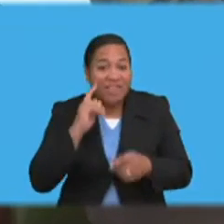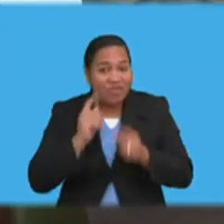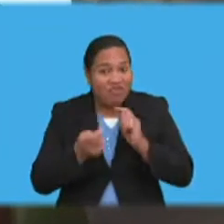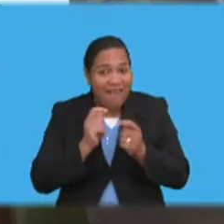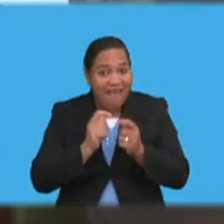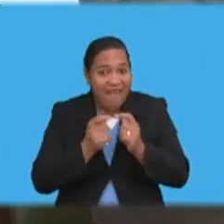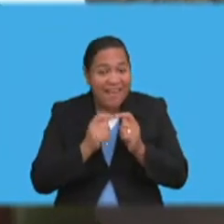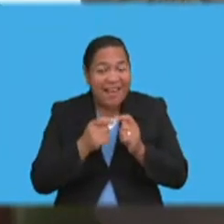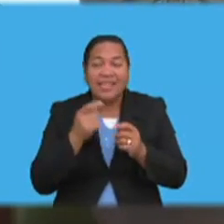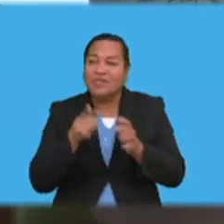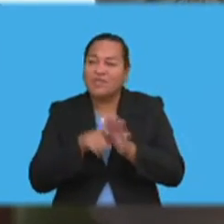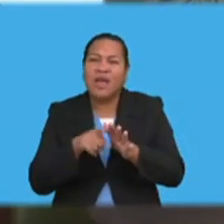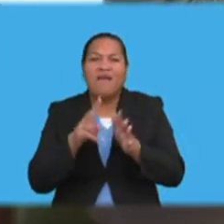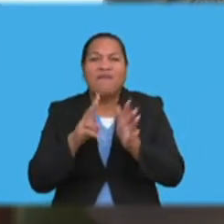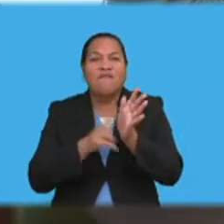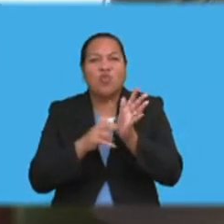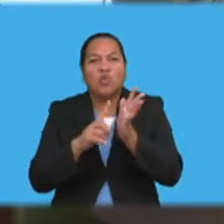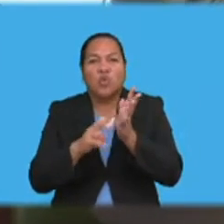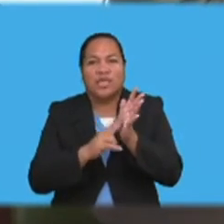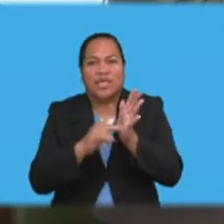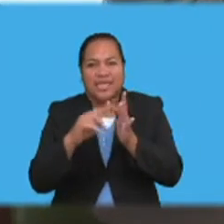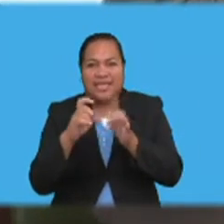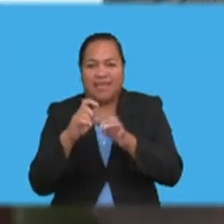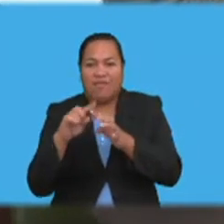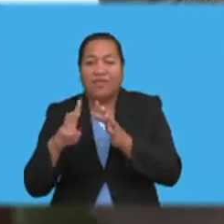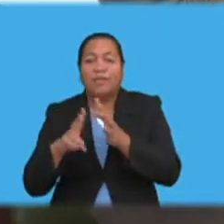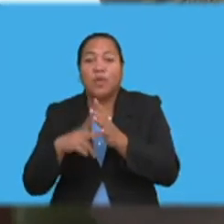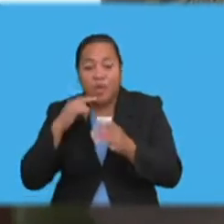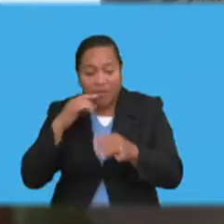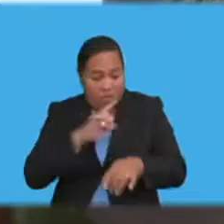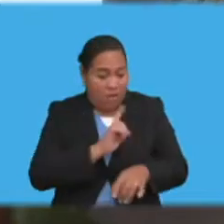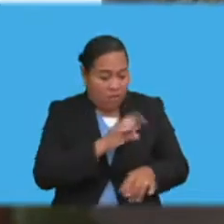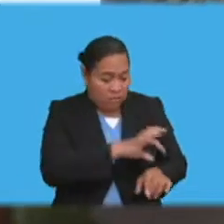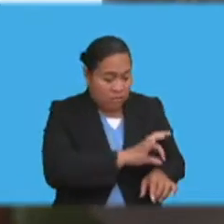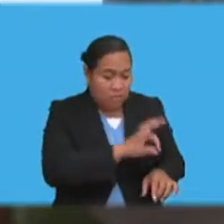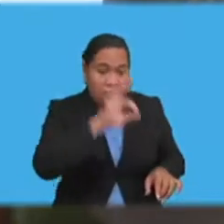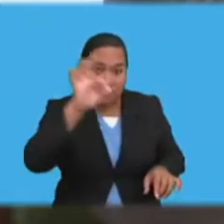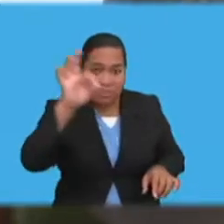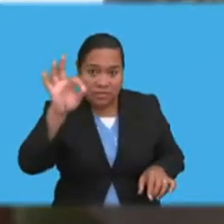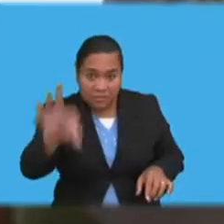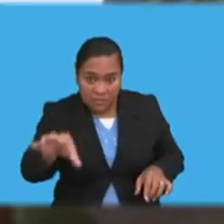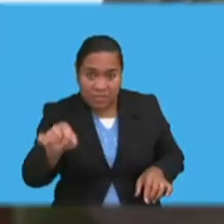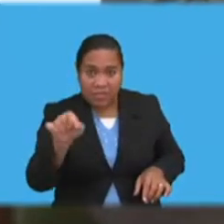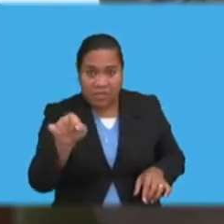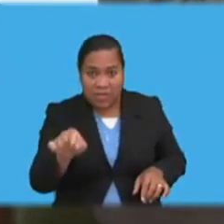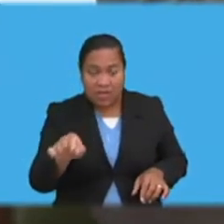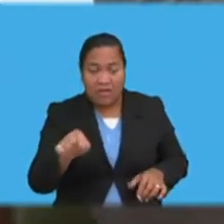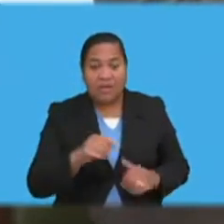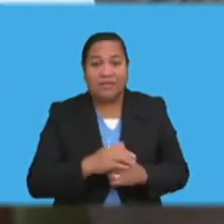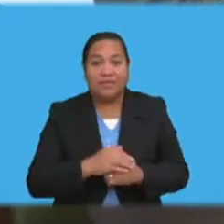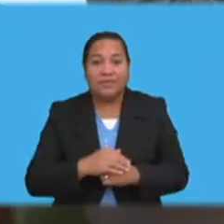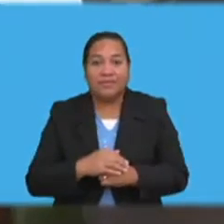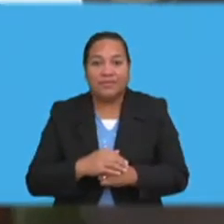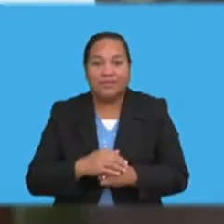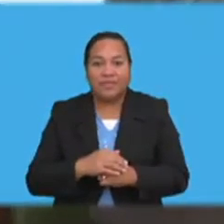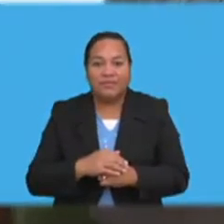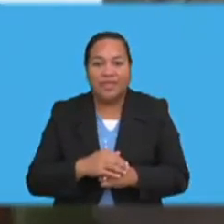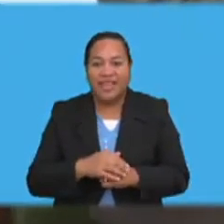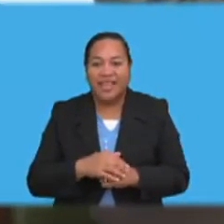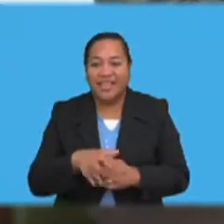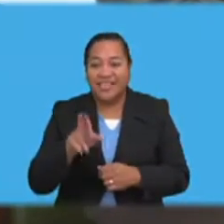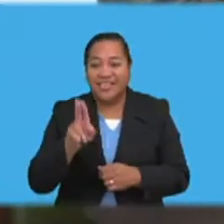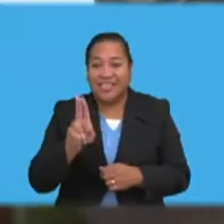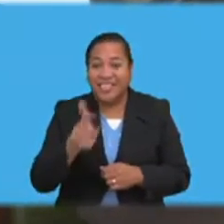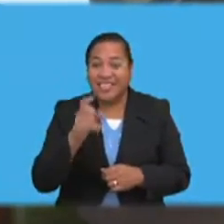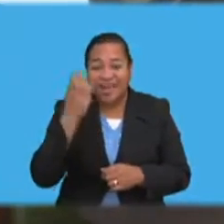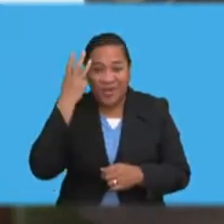in Morning Table, where we have taken a research officer away from Cornevia and placed her She